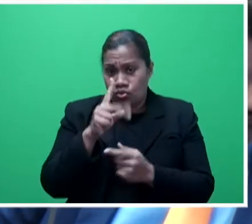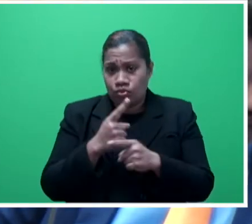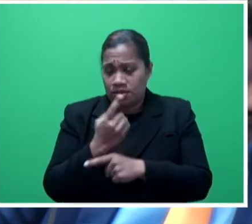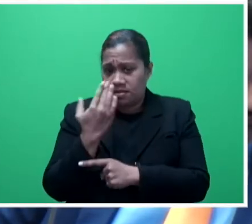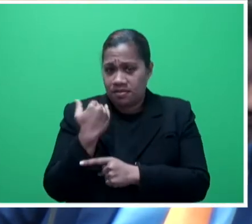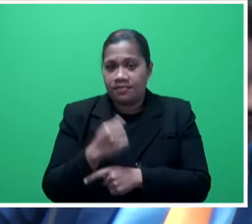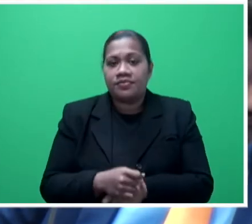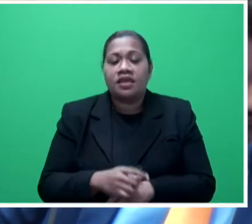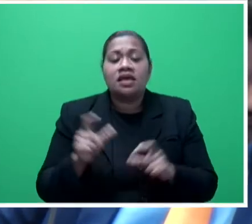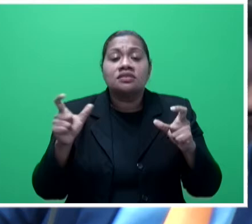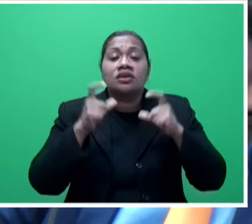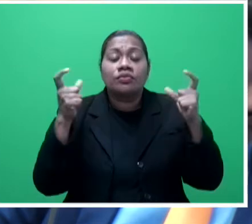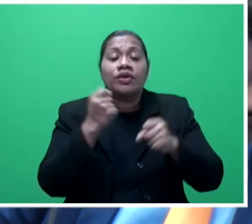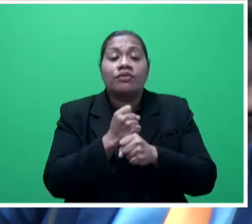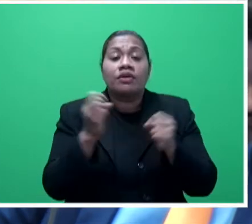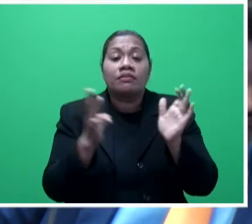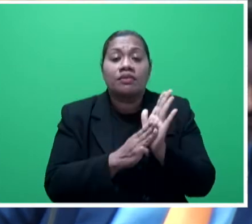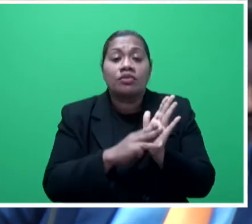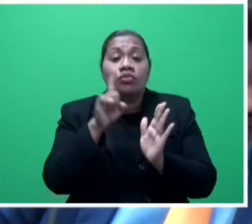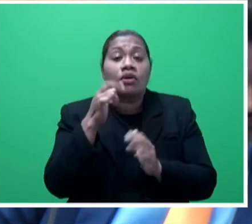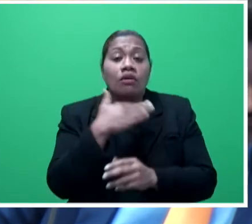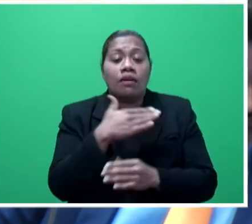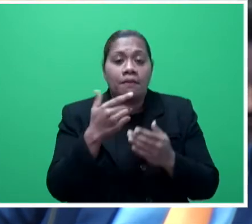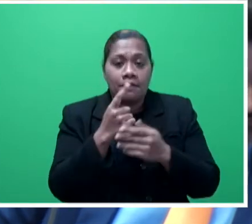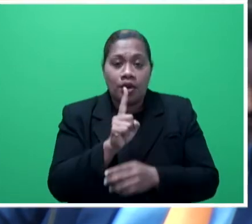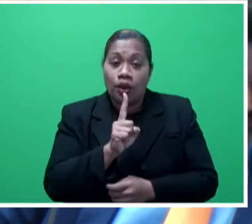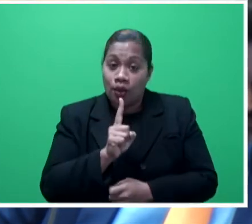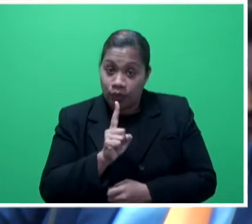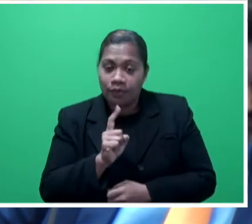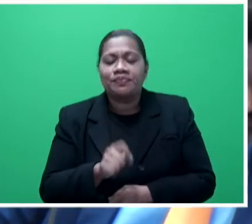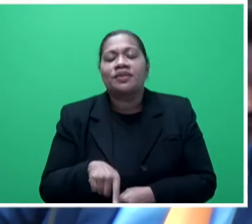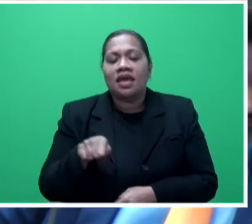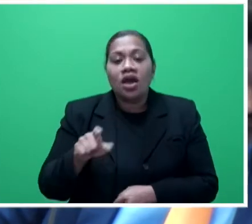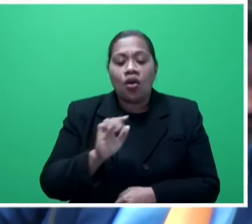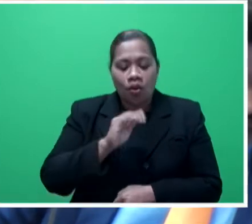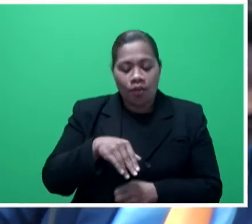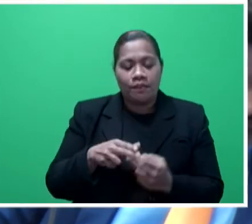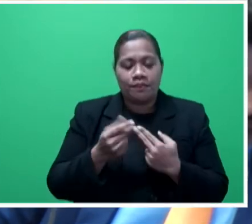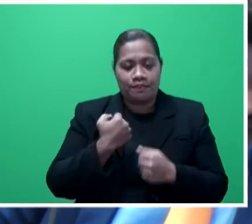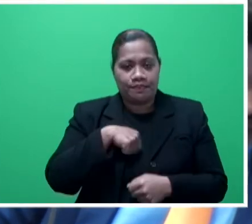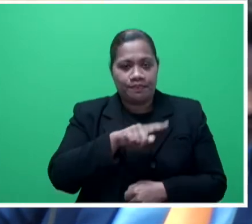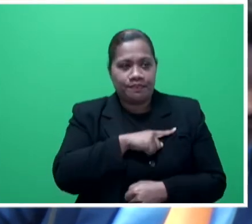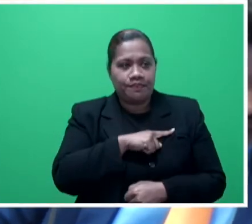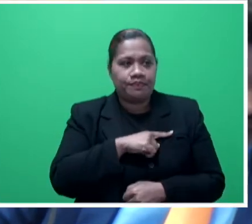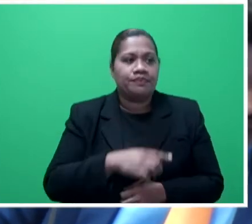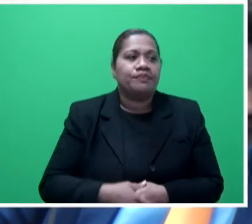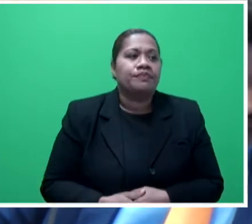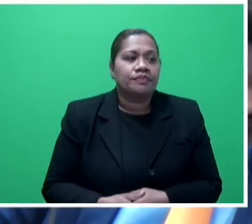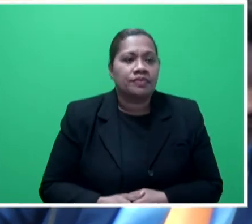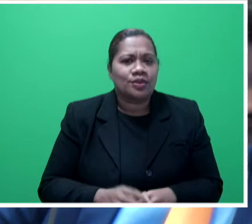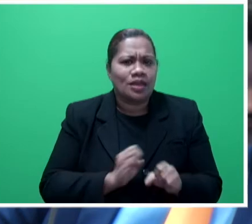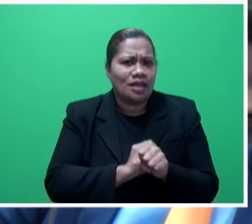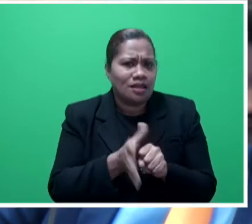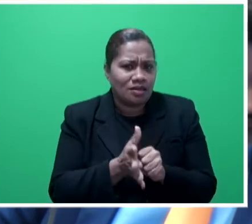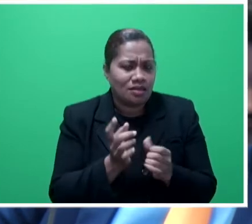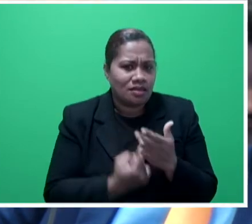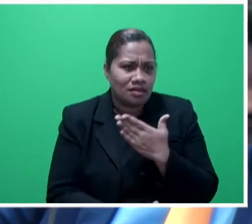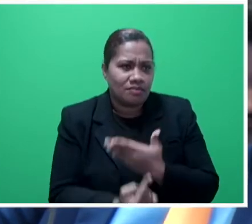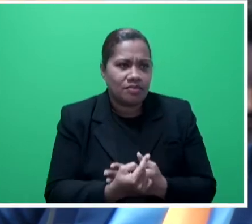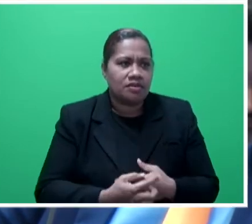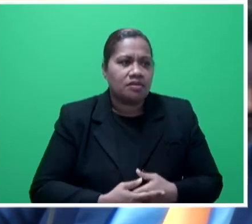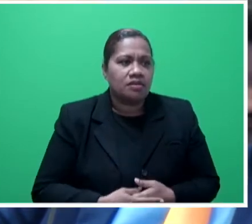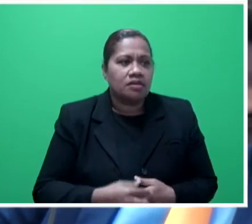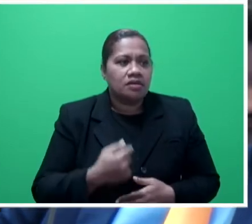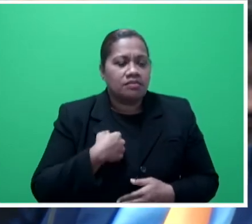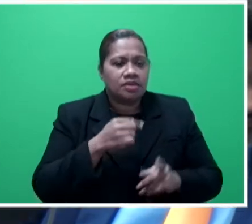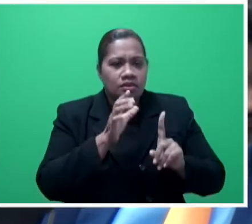100th birthday. And she was a lady who was at home with us during the midst of the COVID-19. She was exposed. I was isolated